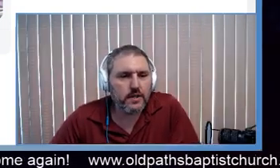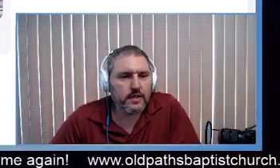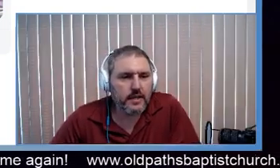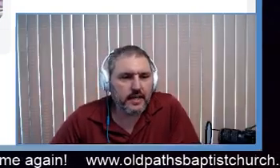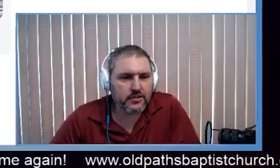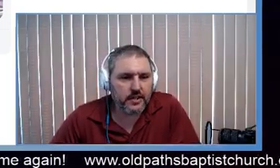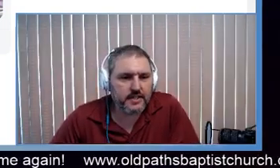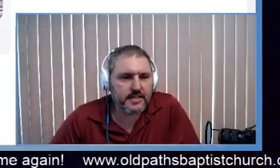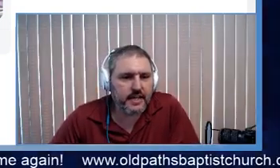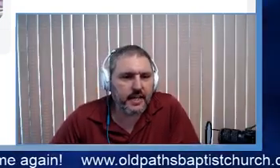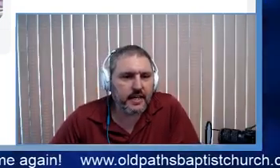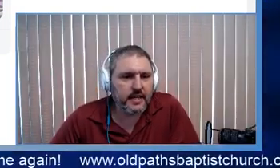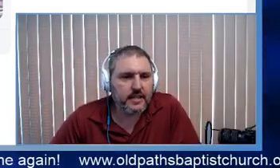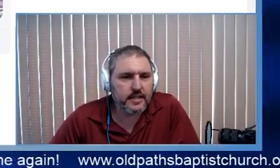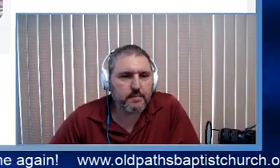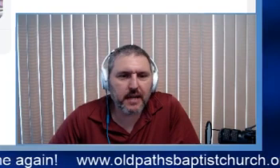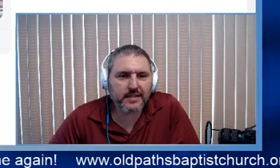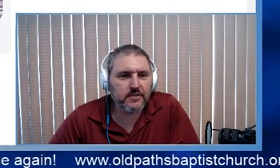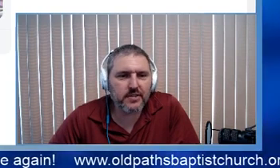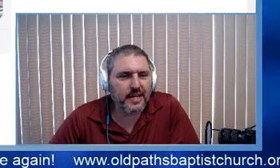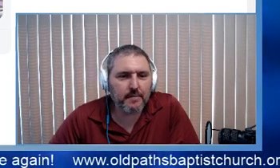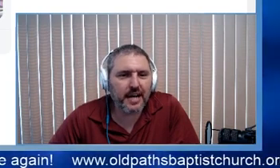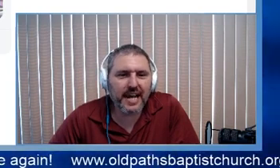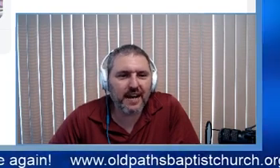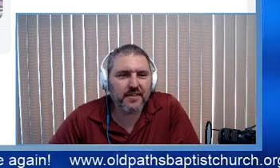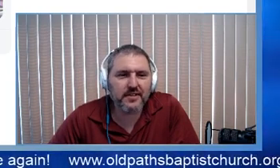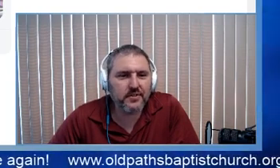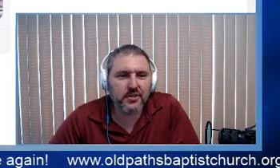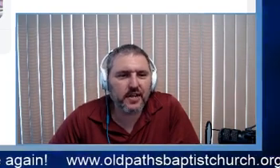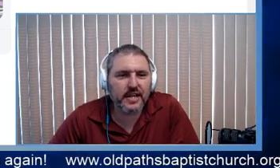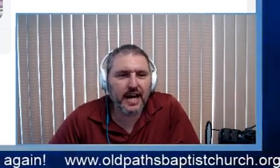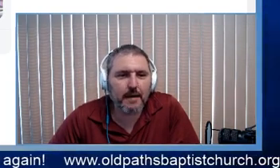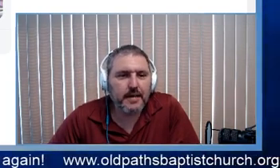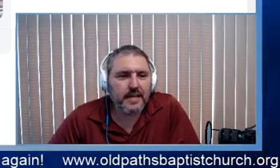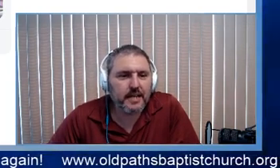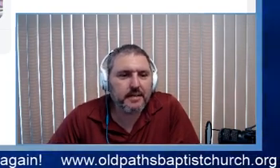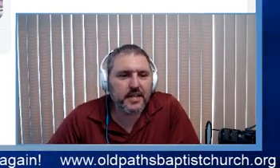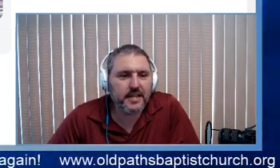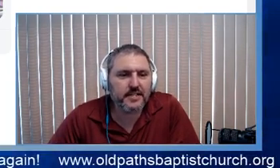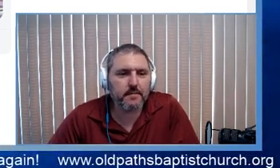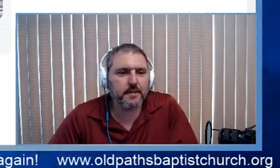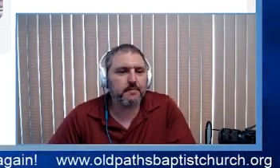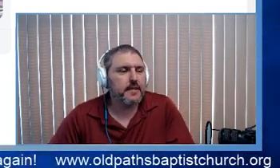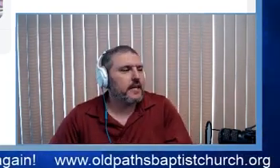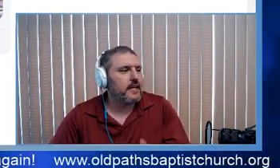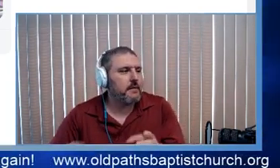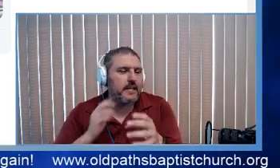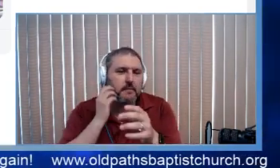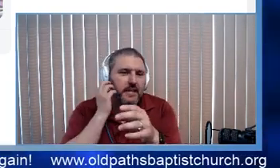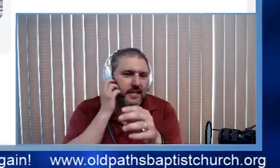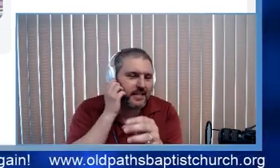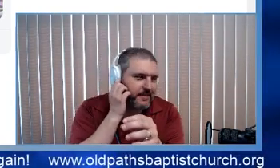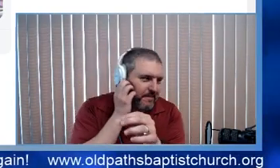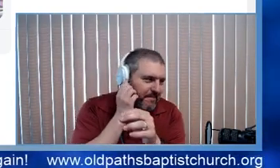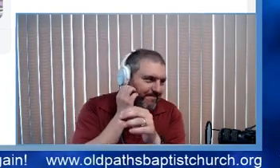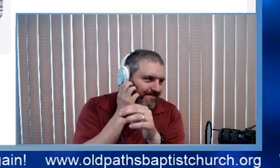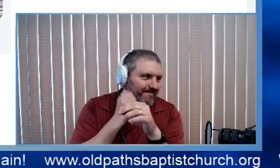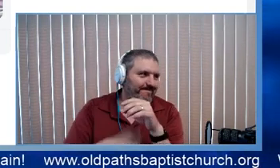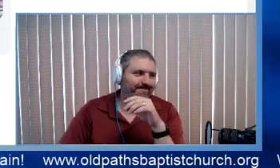around, as you're going to see. This black dude's like, I'm not having it, dude. You're a cop. Now, let me tell you something.